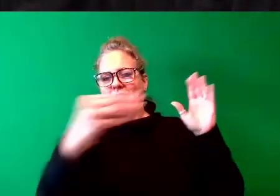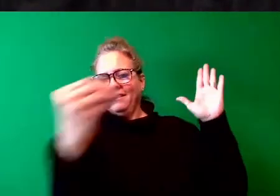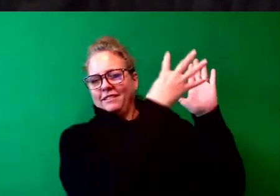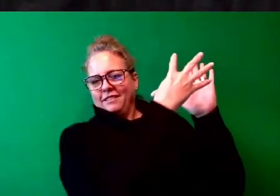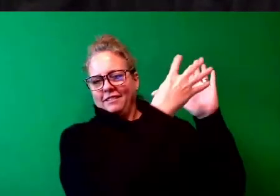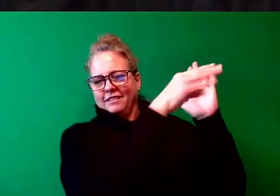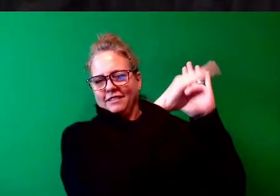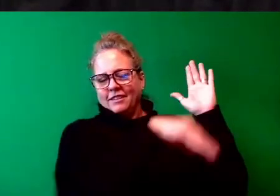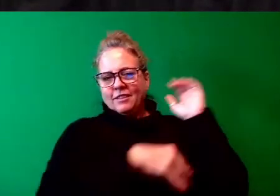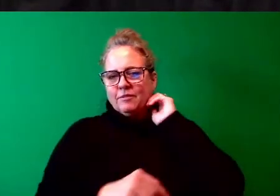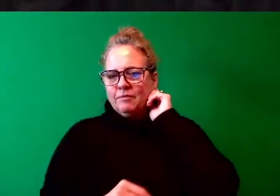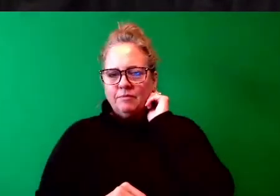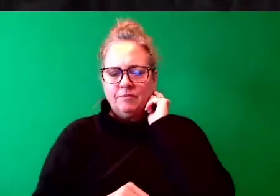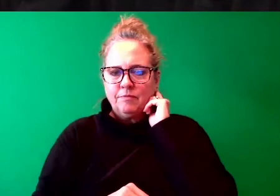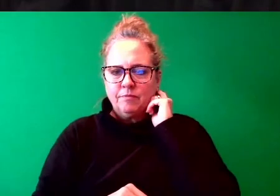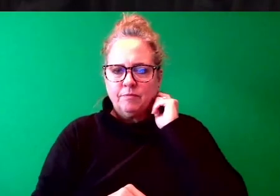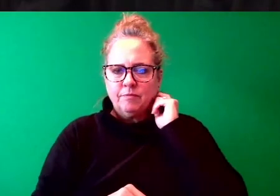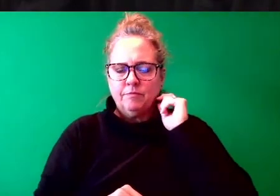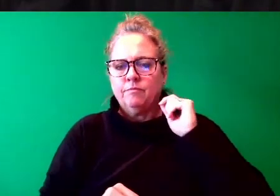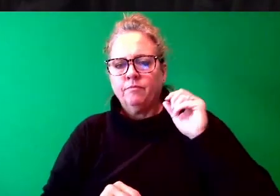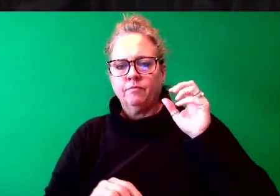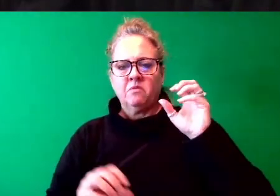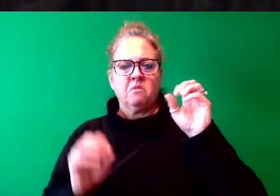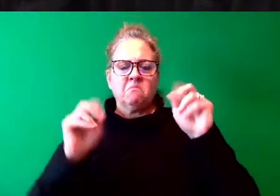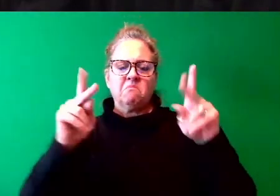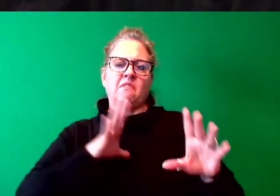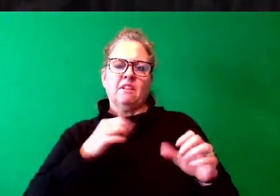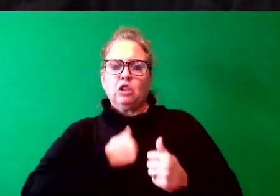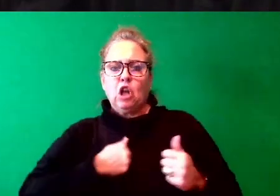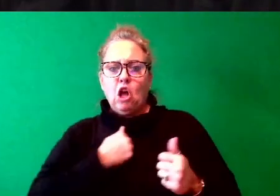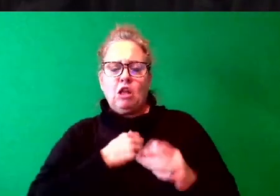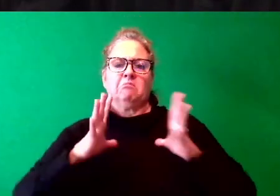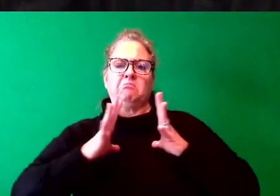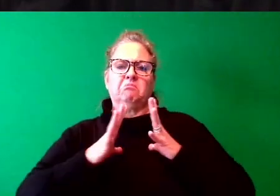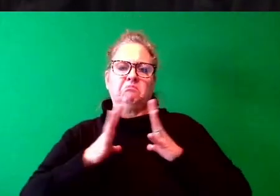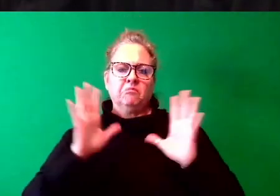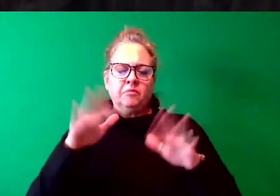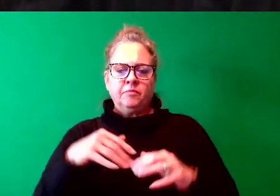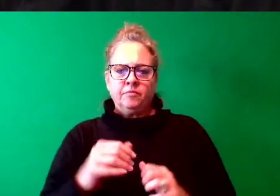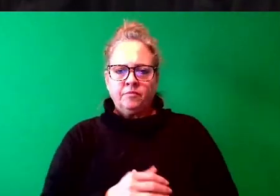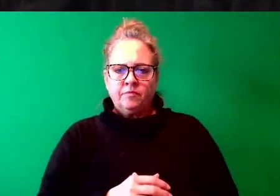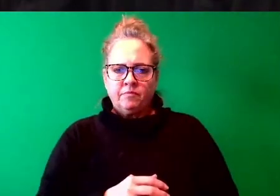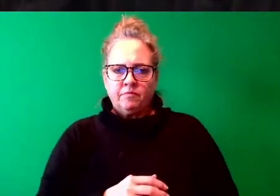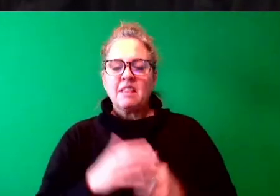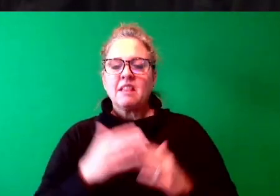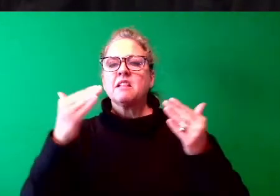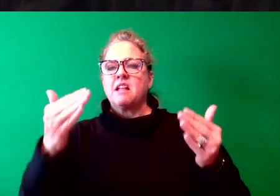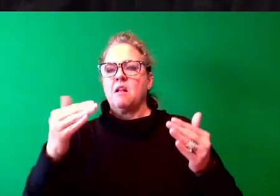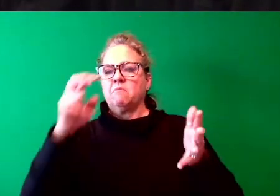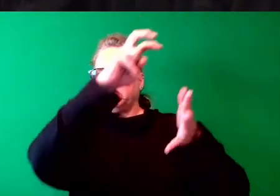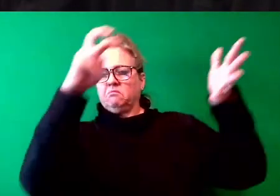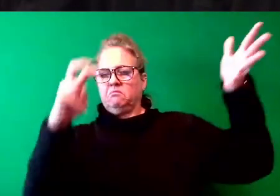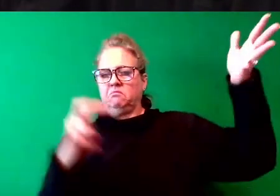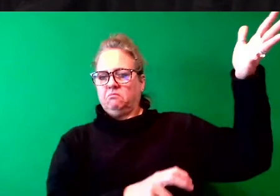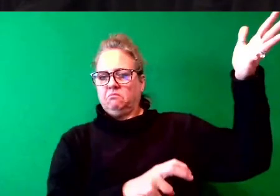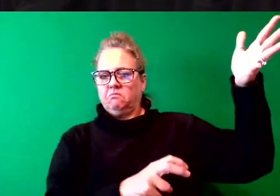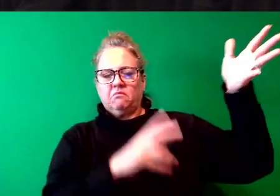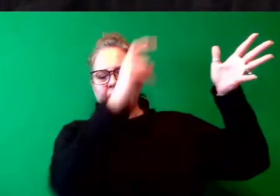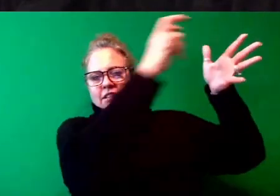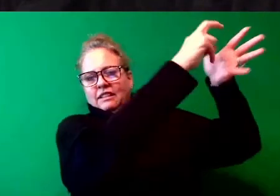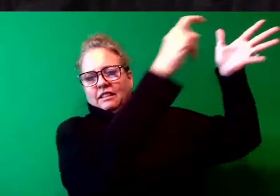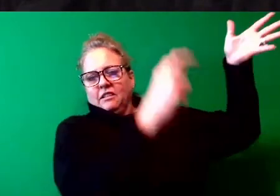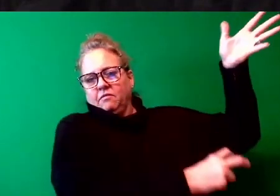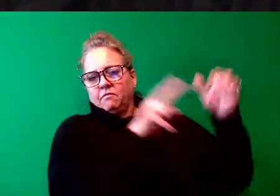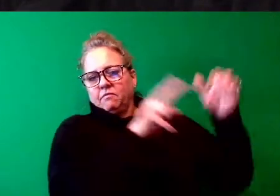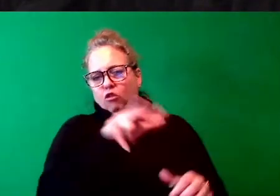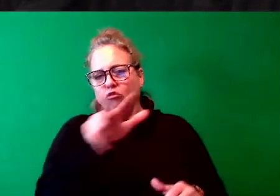great. Thank you guys so much for heading in. Can I hit the next slide? Okay, so this is